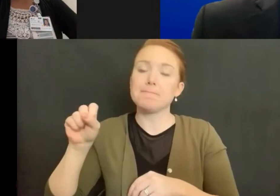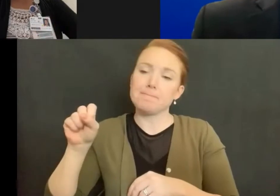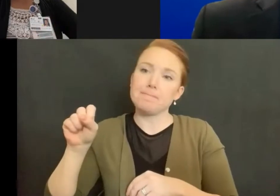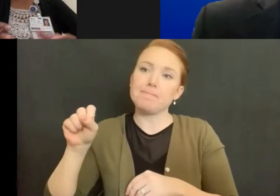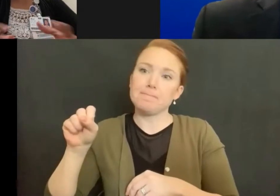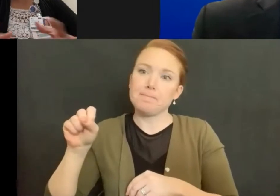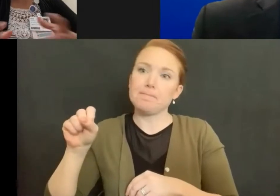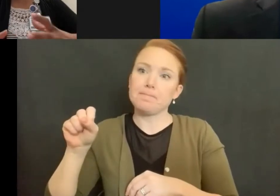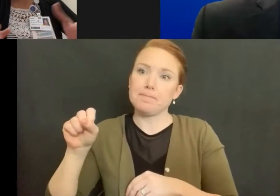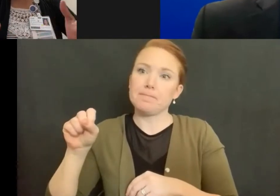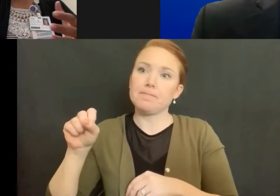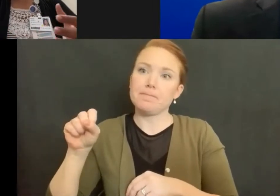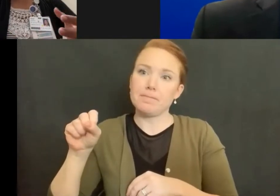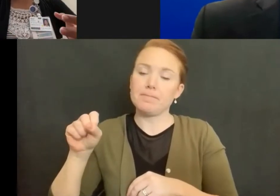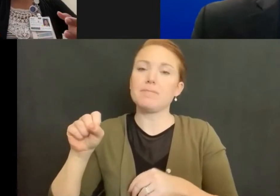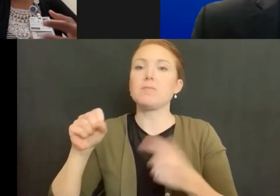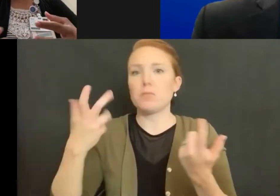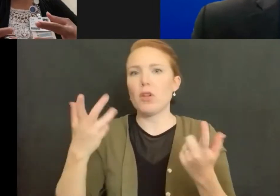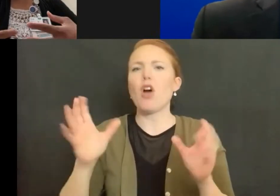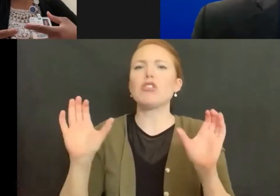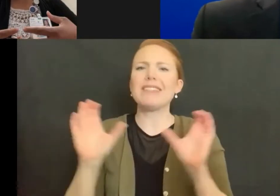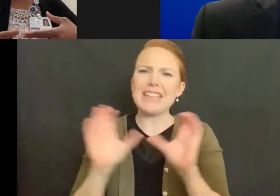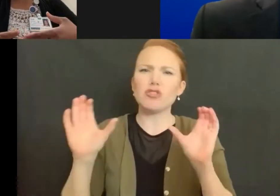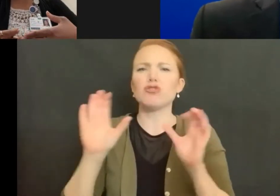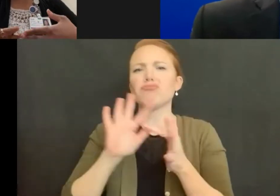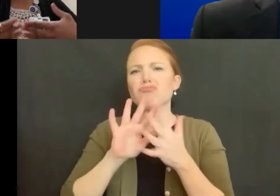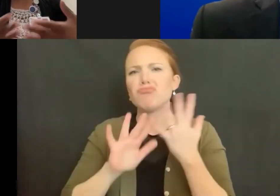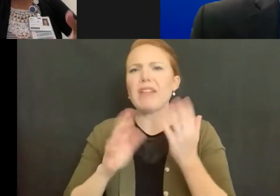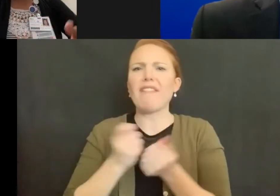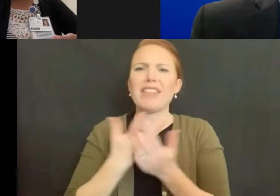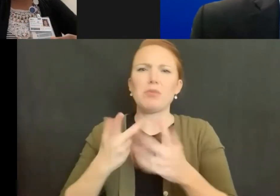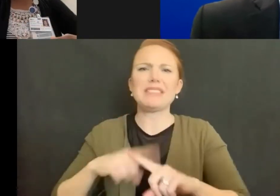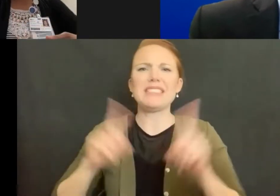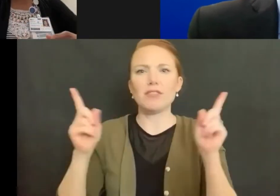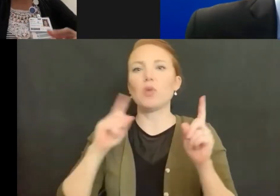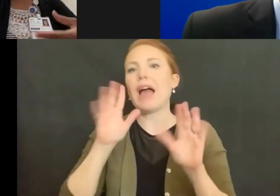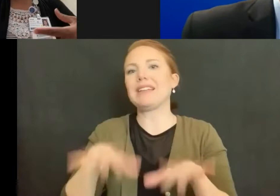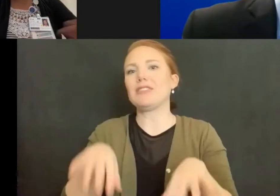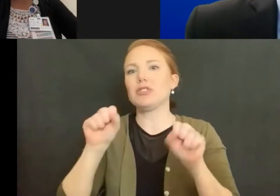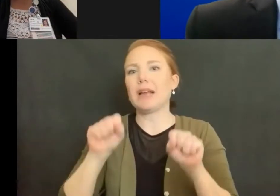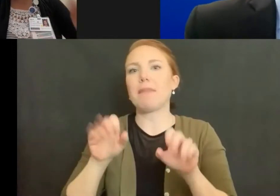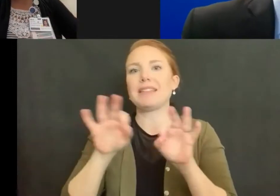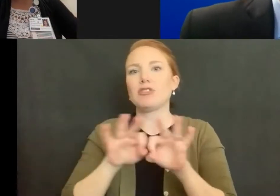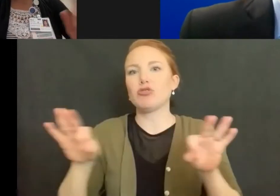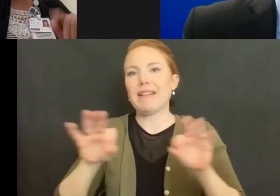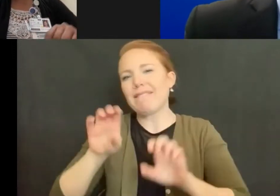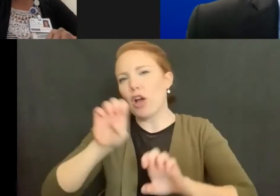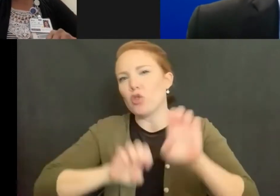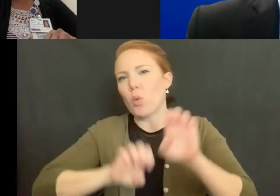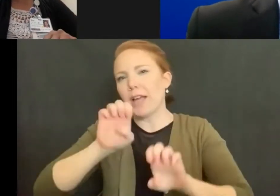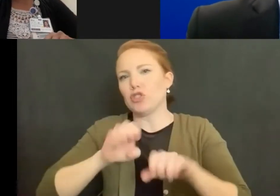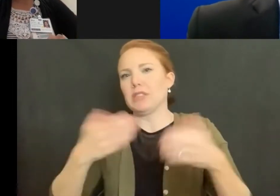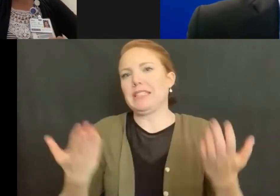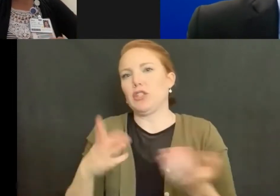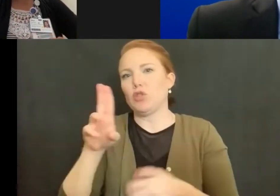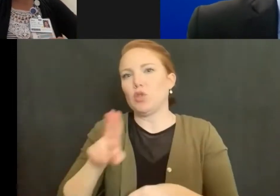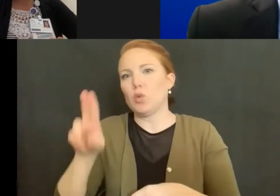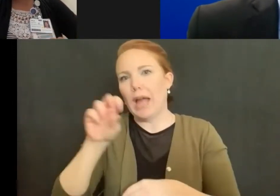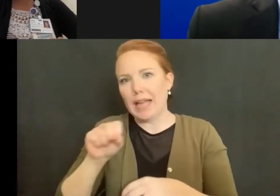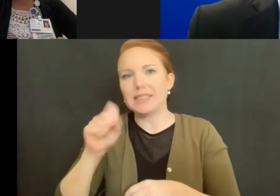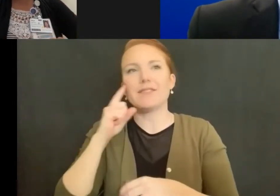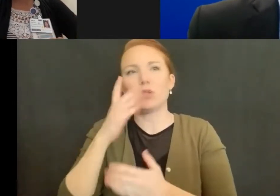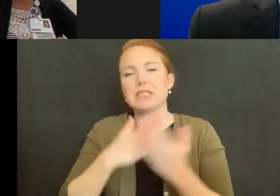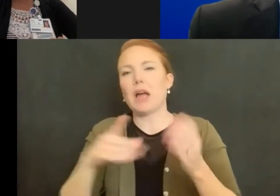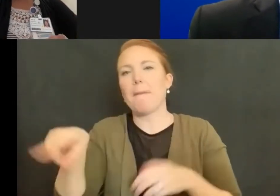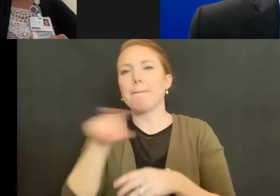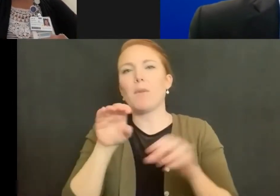the credentials doesn't match, so I have to do my degree evaluation through the some organization in the